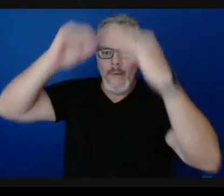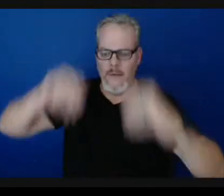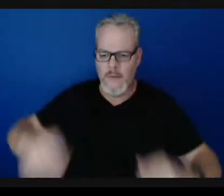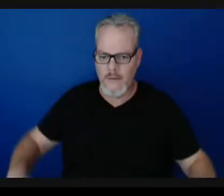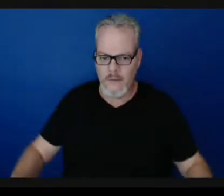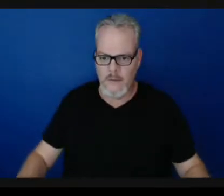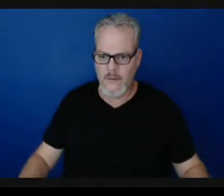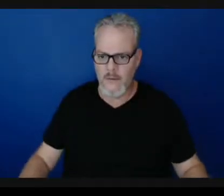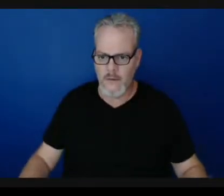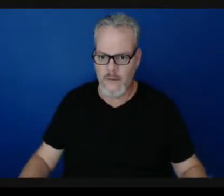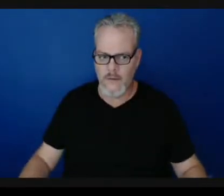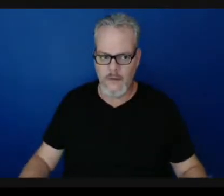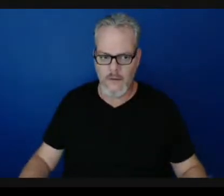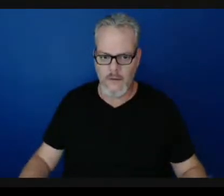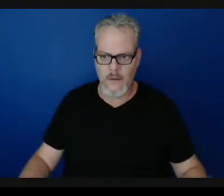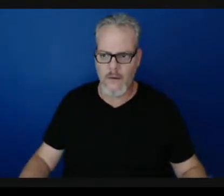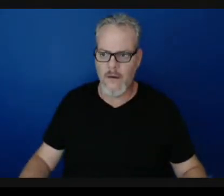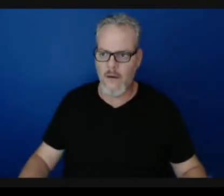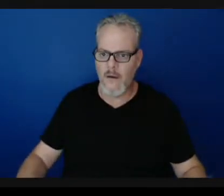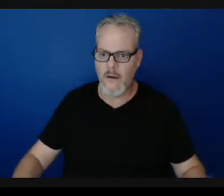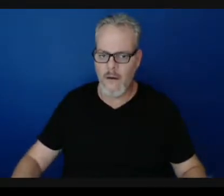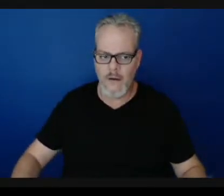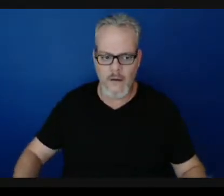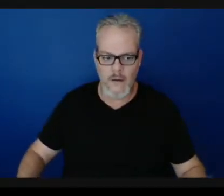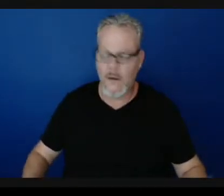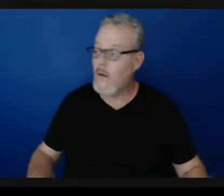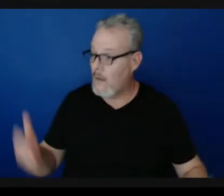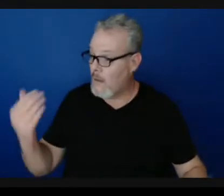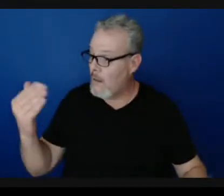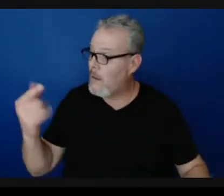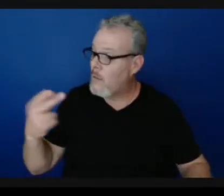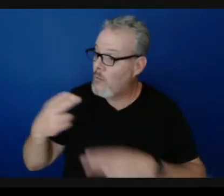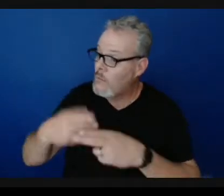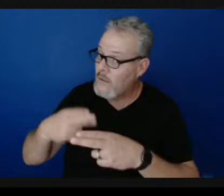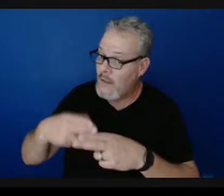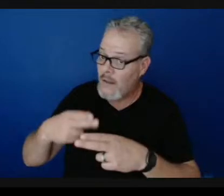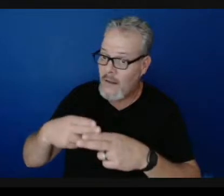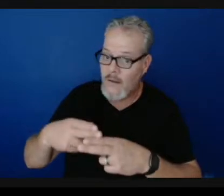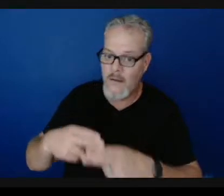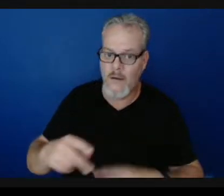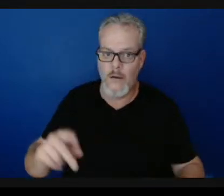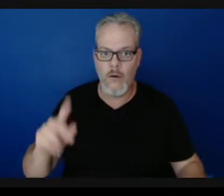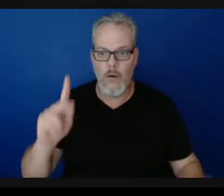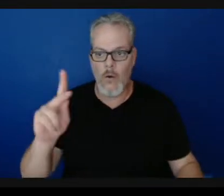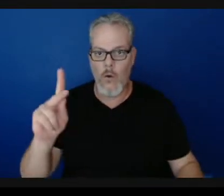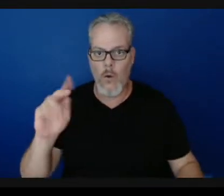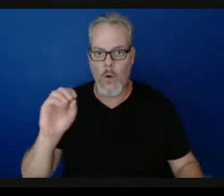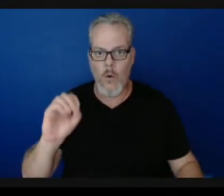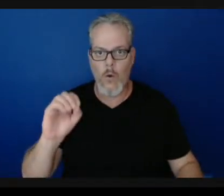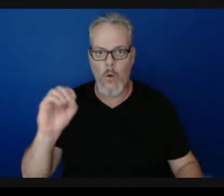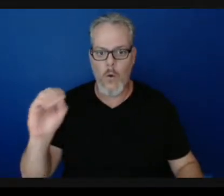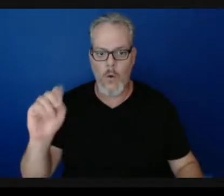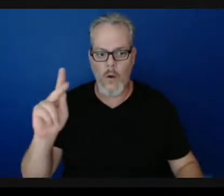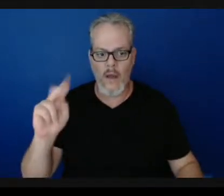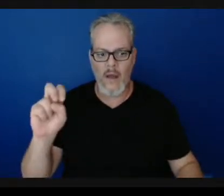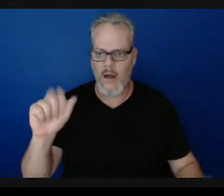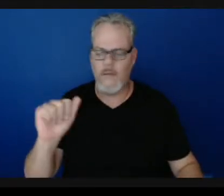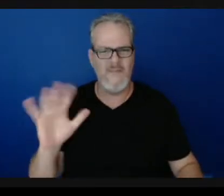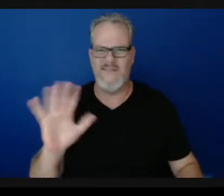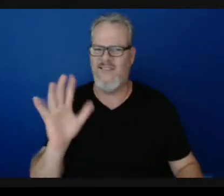Oh, Phil just dropped the name of it. Go ahead, Dane. Yeah, Kō'okea. Yep. No, that's